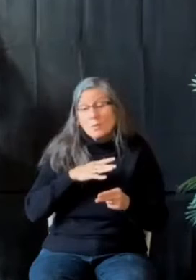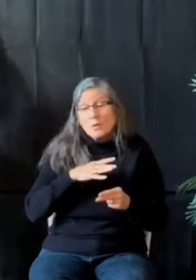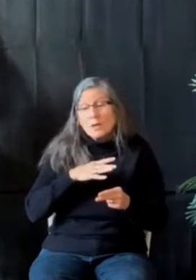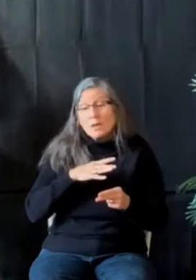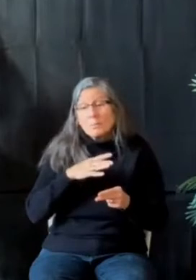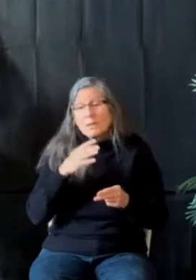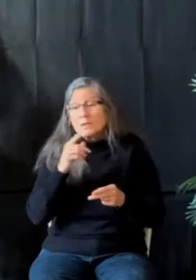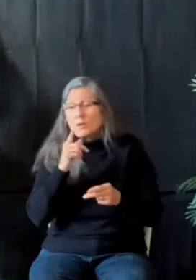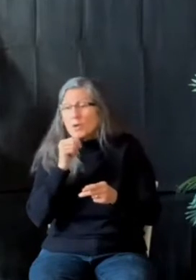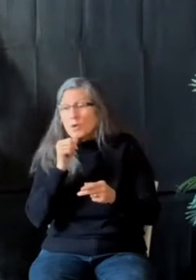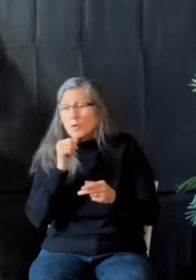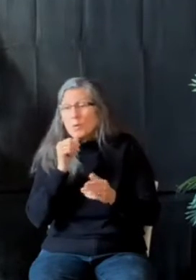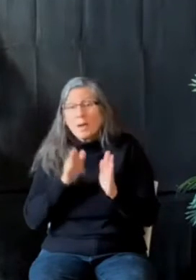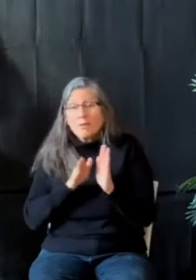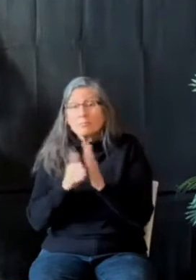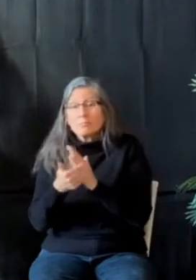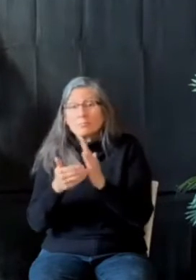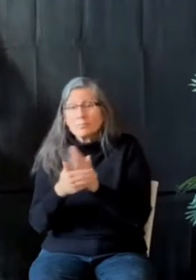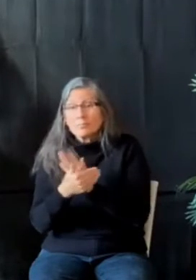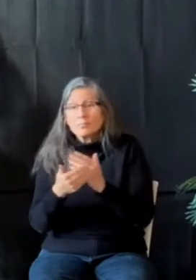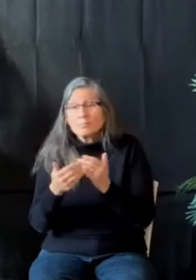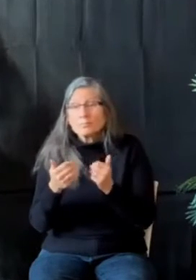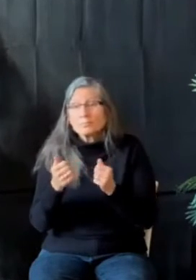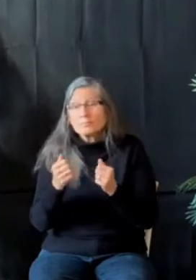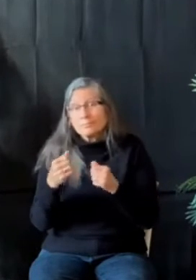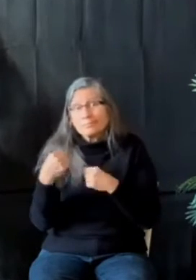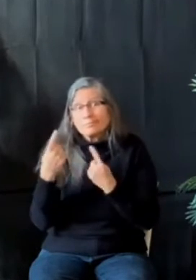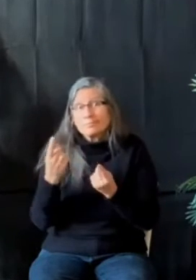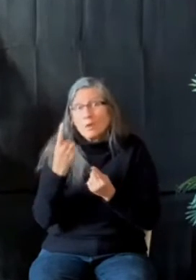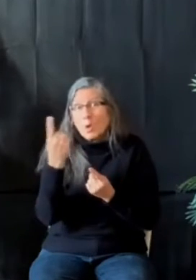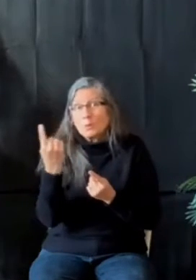committed adultery with over the last year.